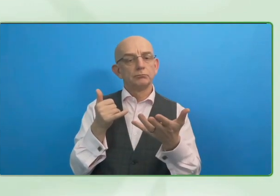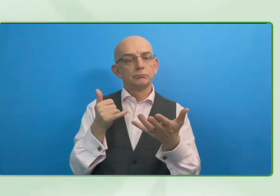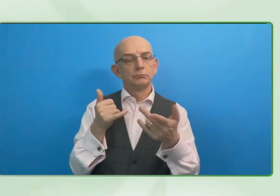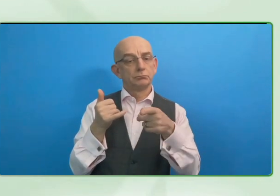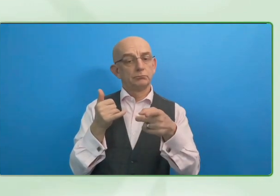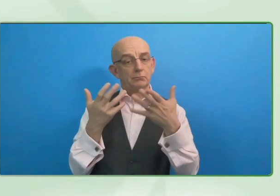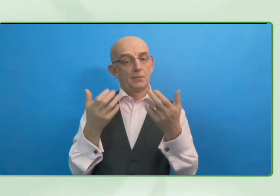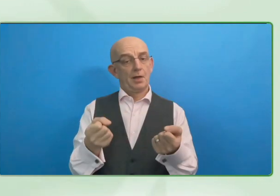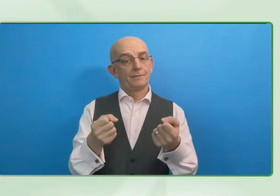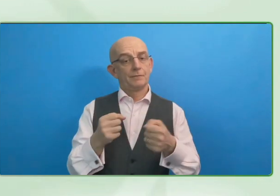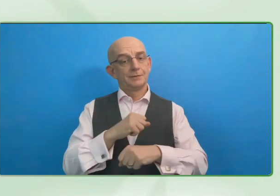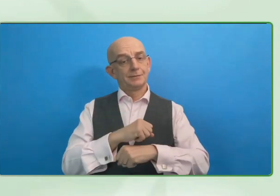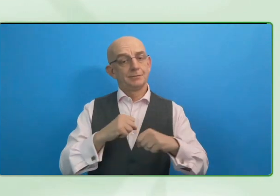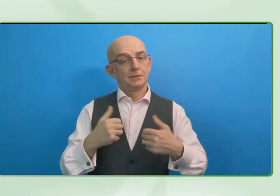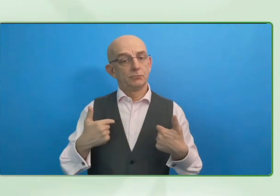Thank you.